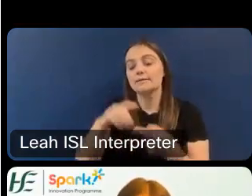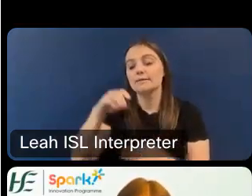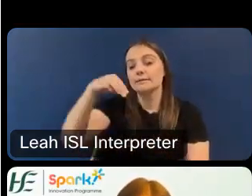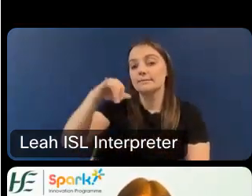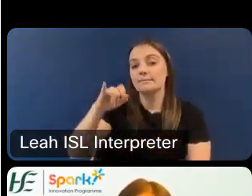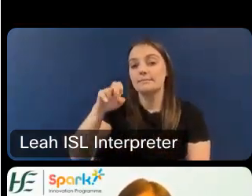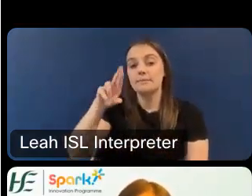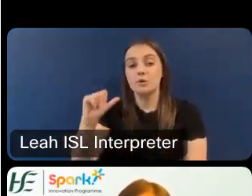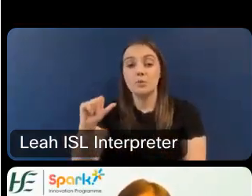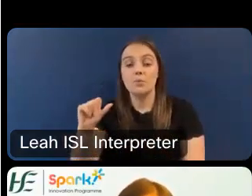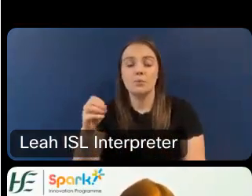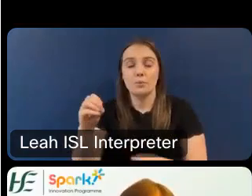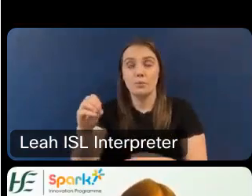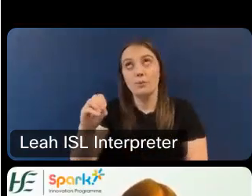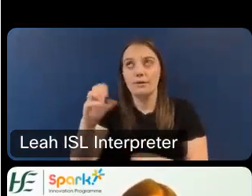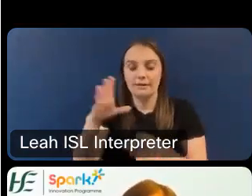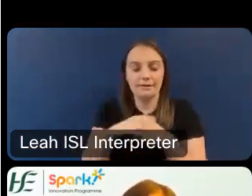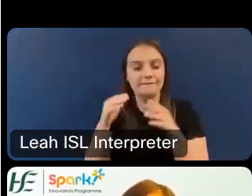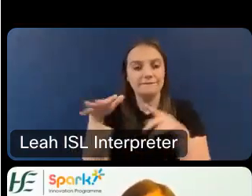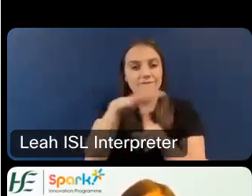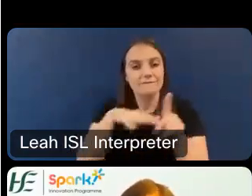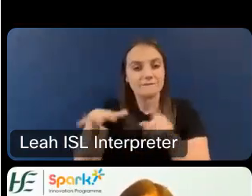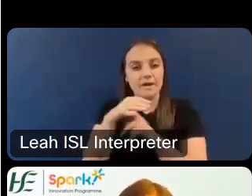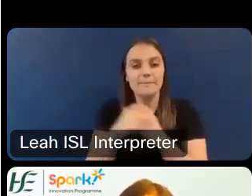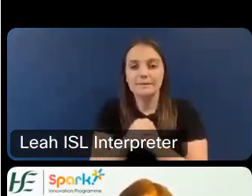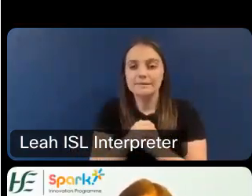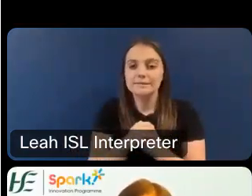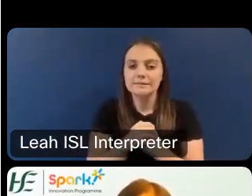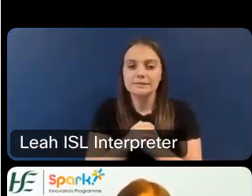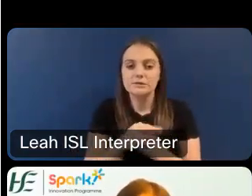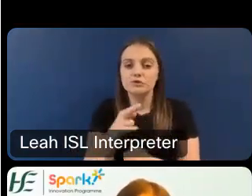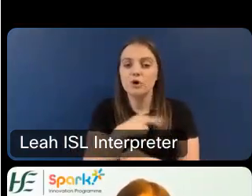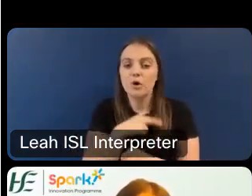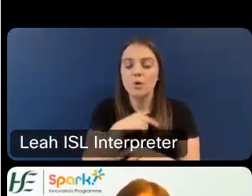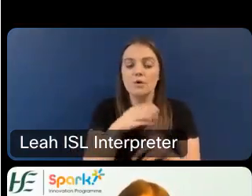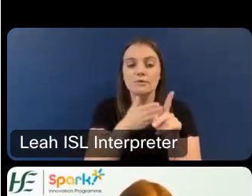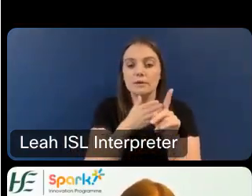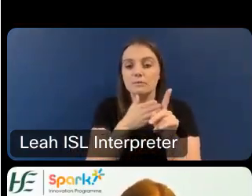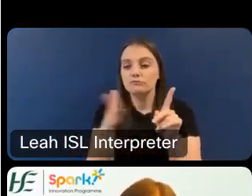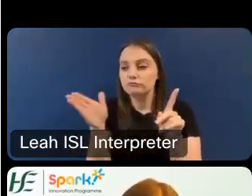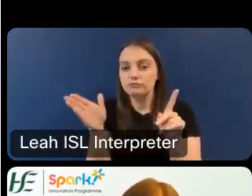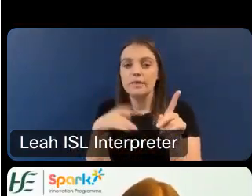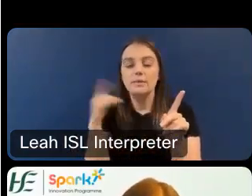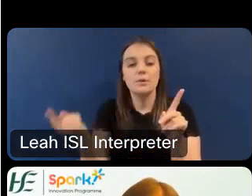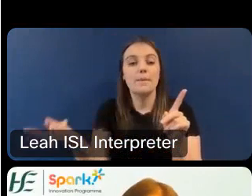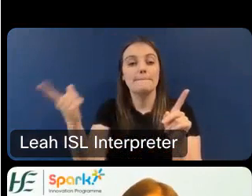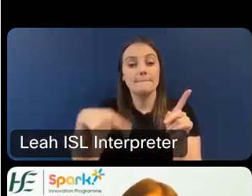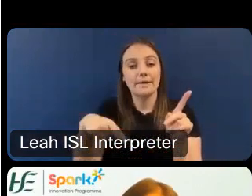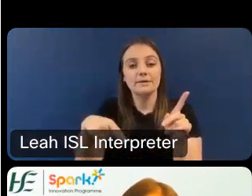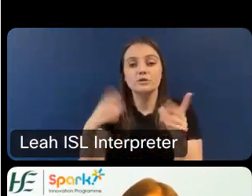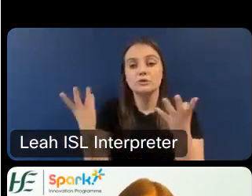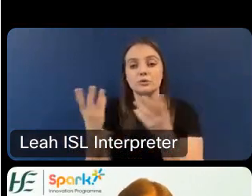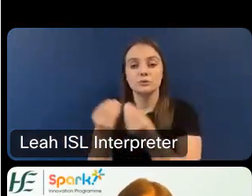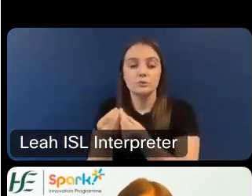or a product sits within. And then we really diverge from that to then go back into that convergence